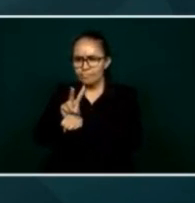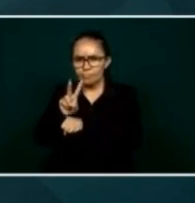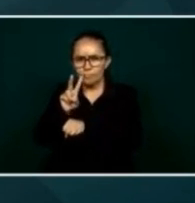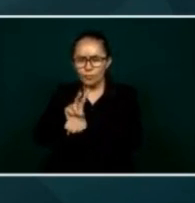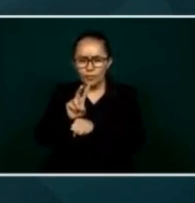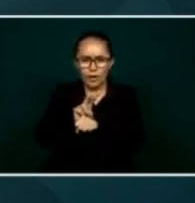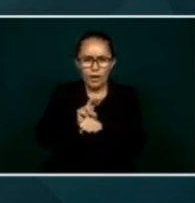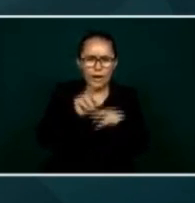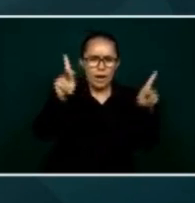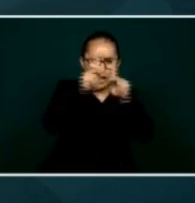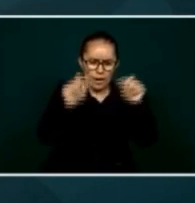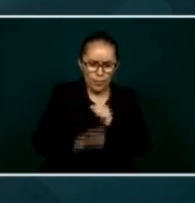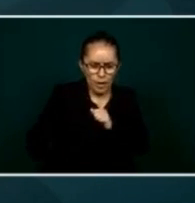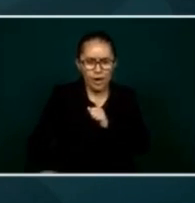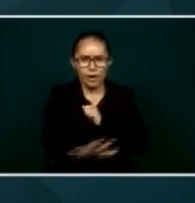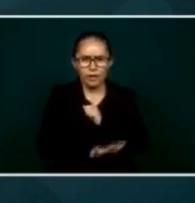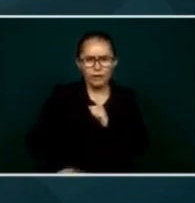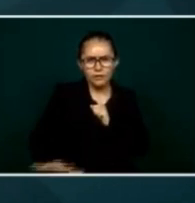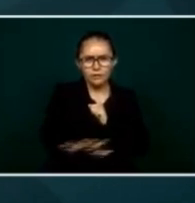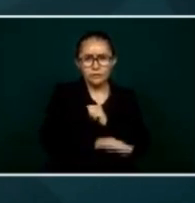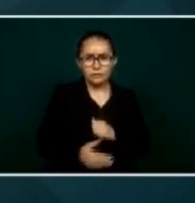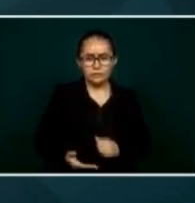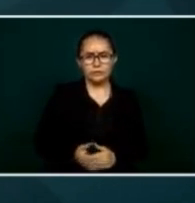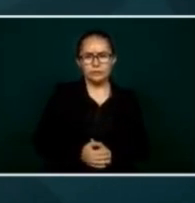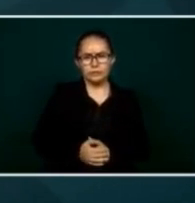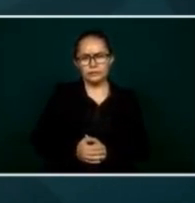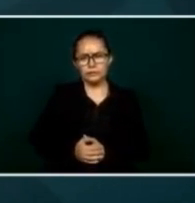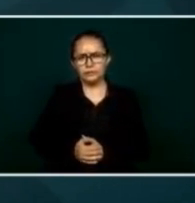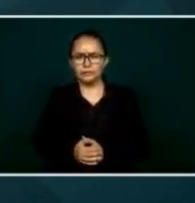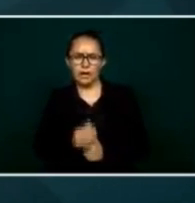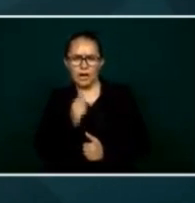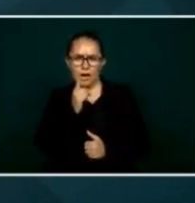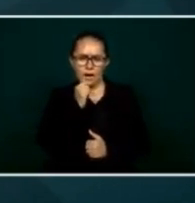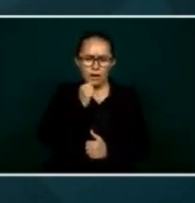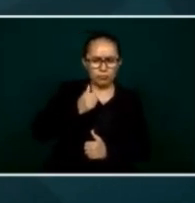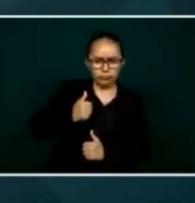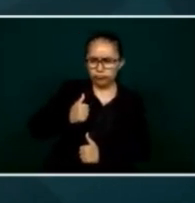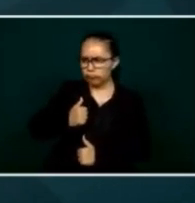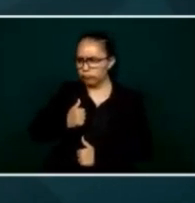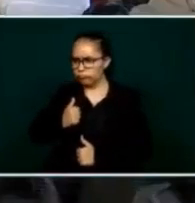advancing very much in guaranteeing peace when authority